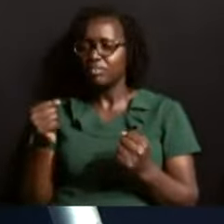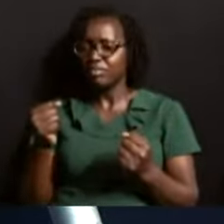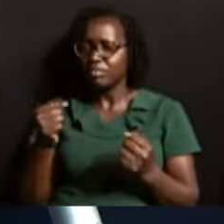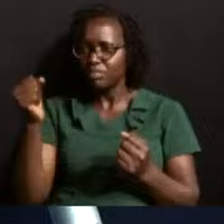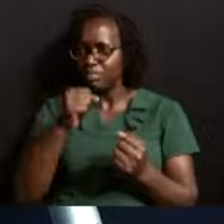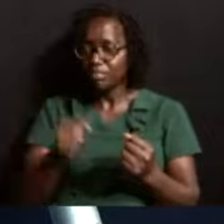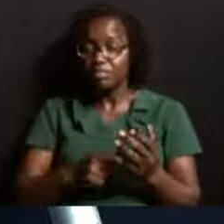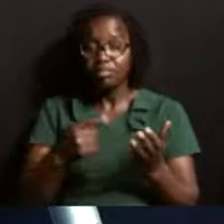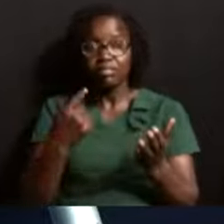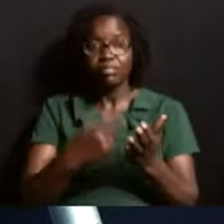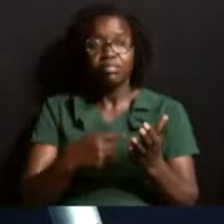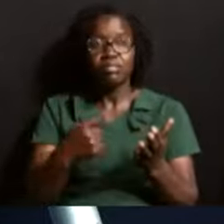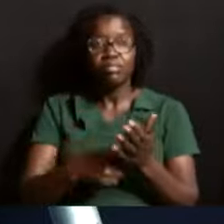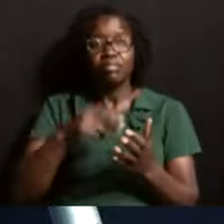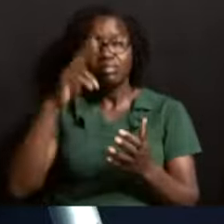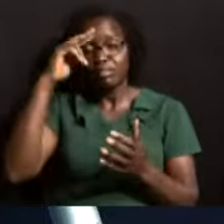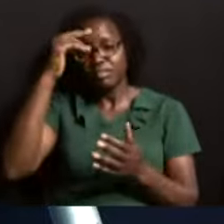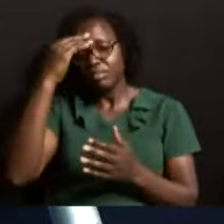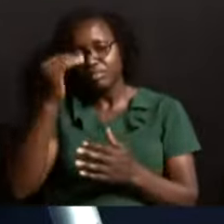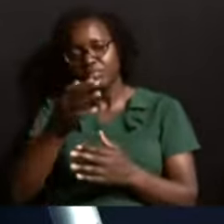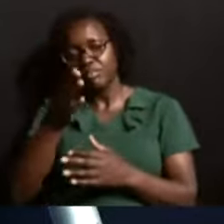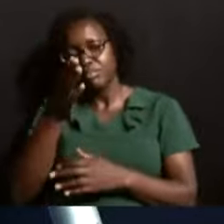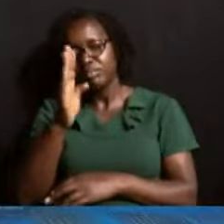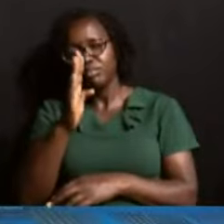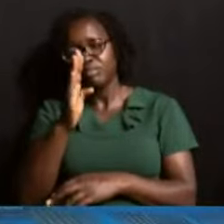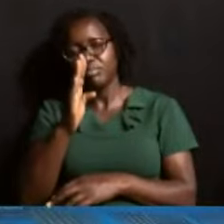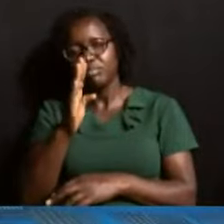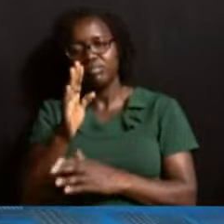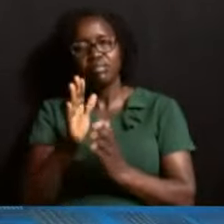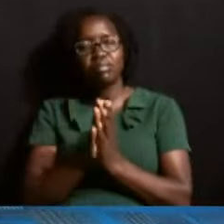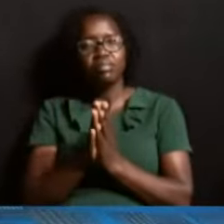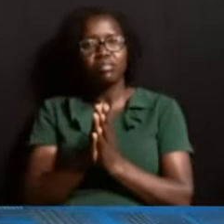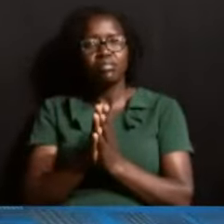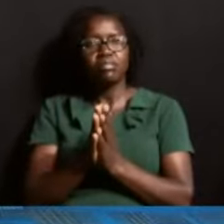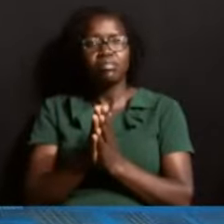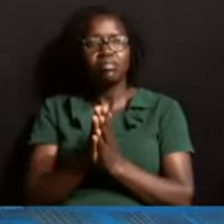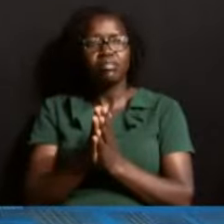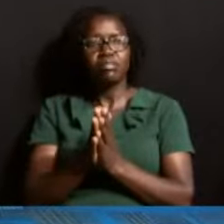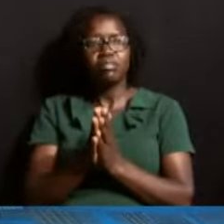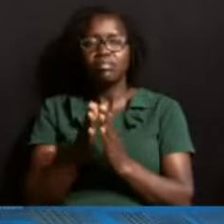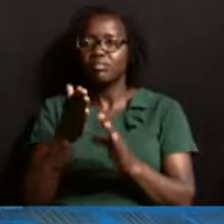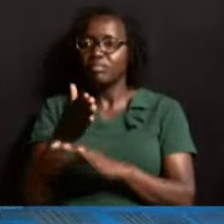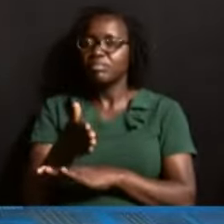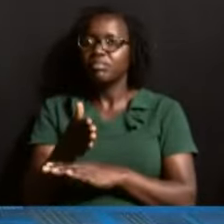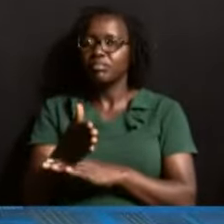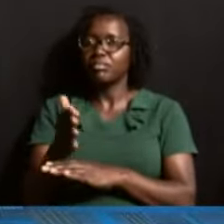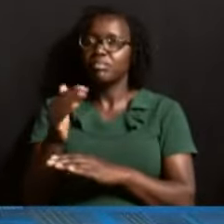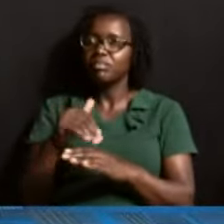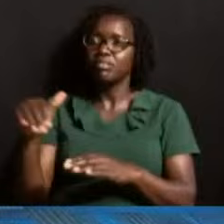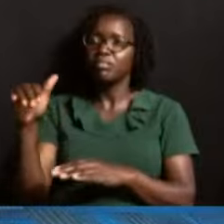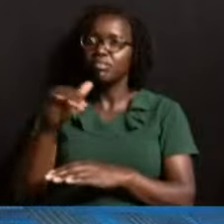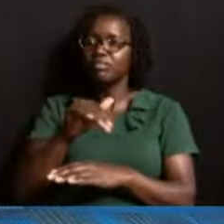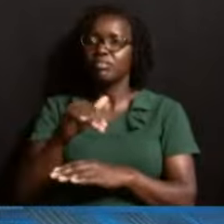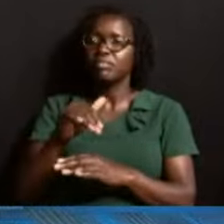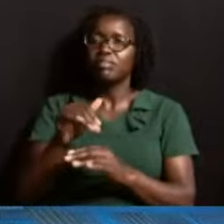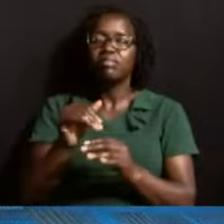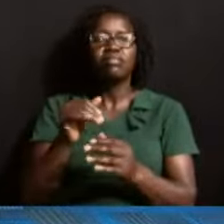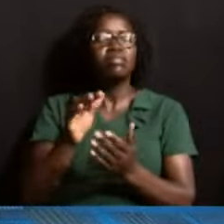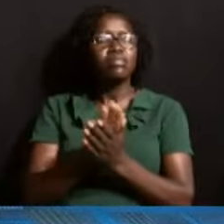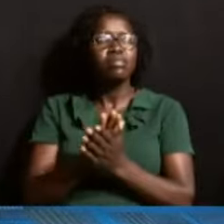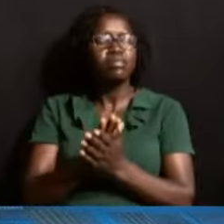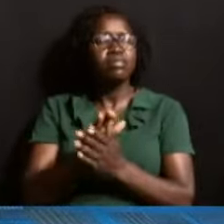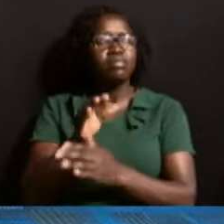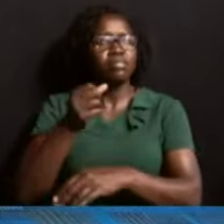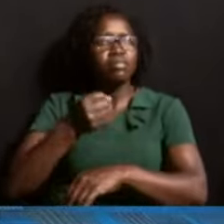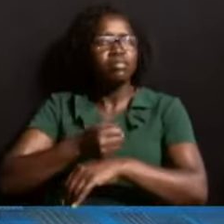reason why that cloud would always hover above the sanctuary was